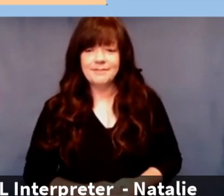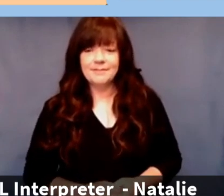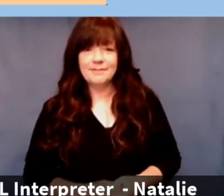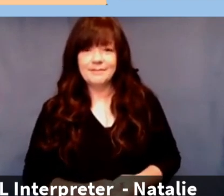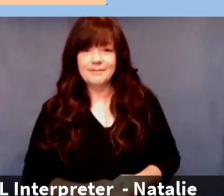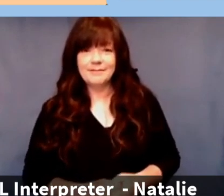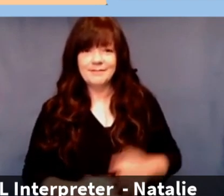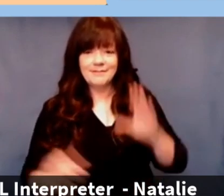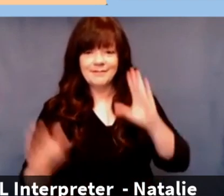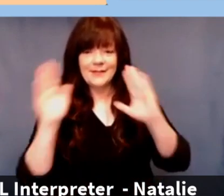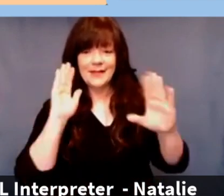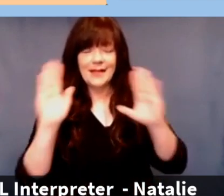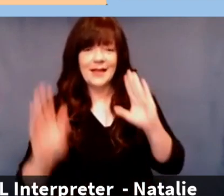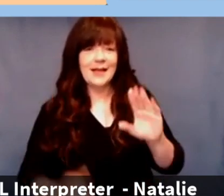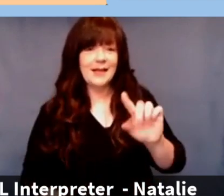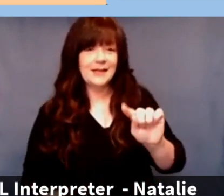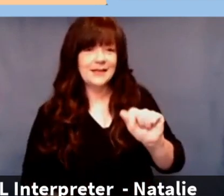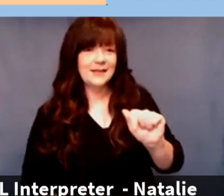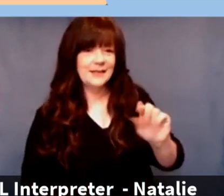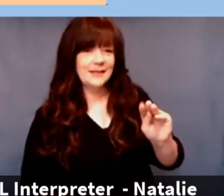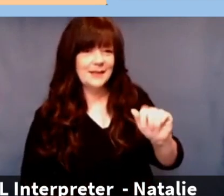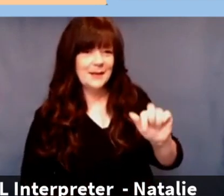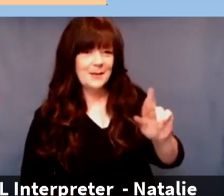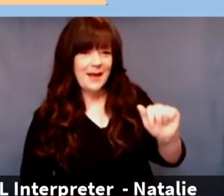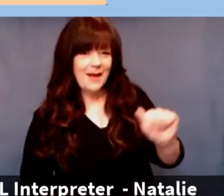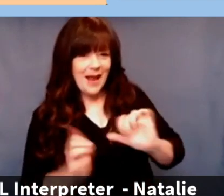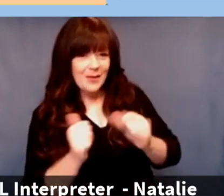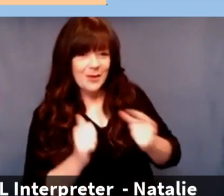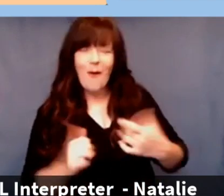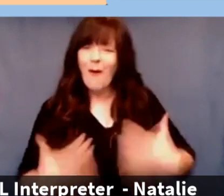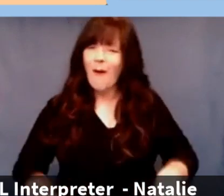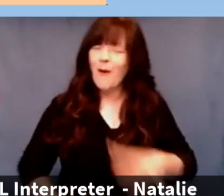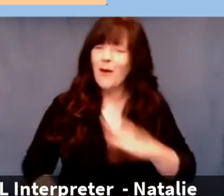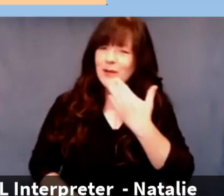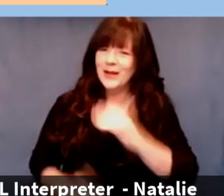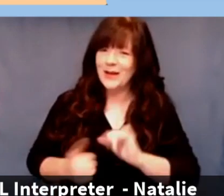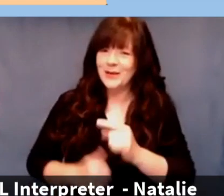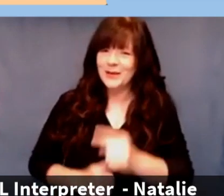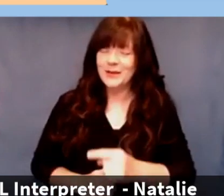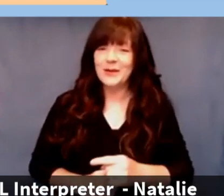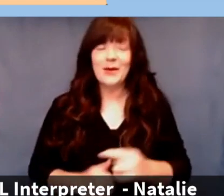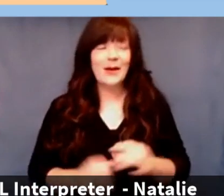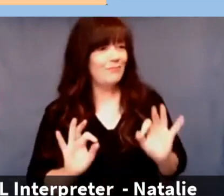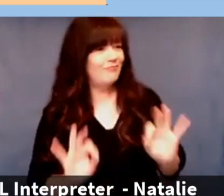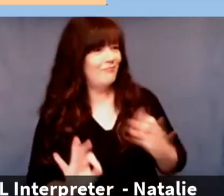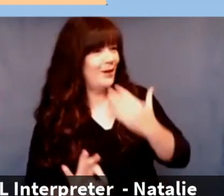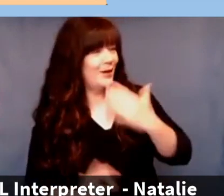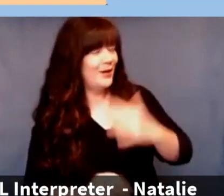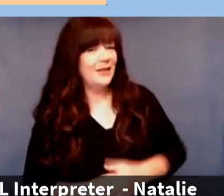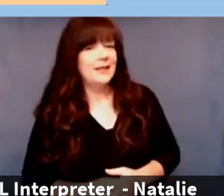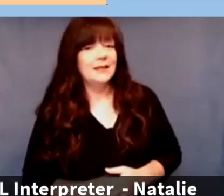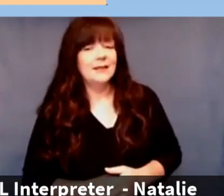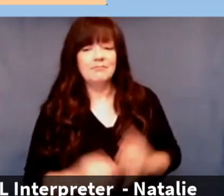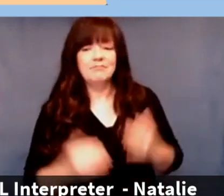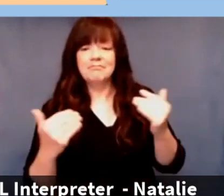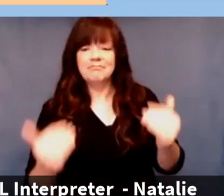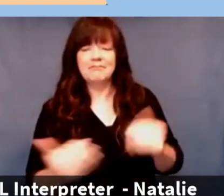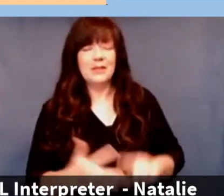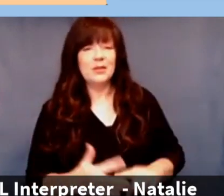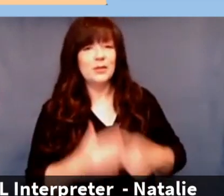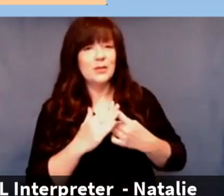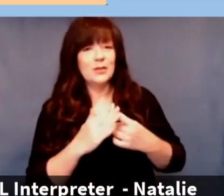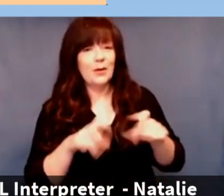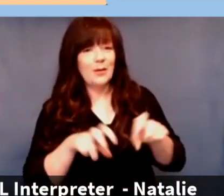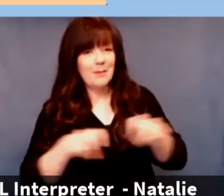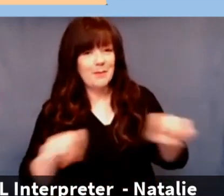Hi, Tabara. How are you? Hey, good. How are you? I'm good. So to start off the panel, I